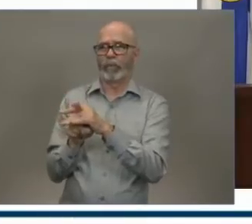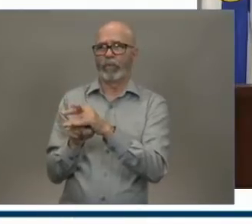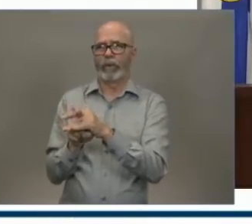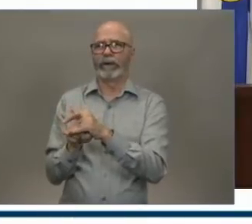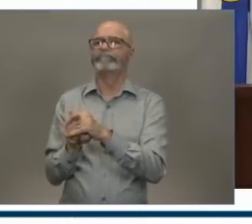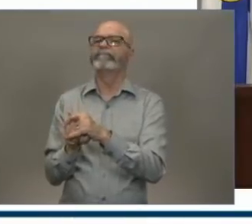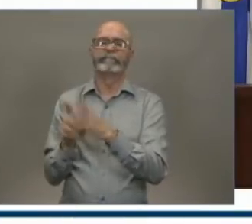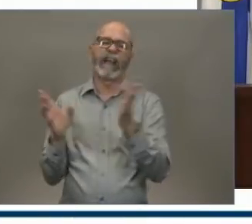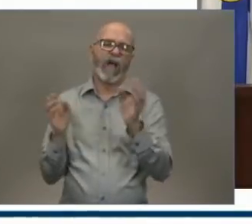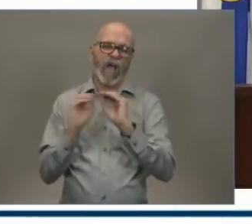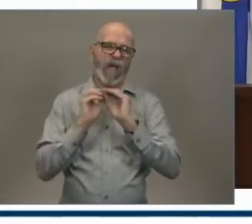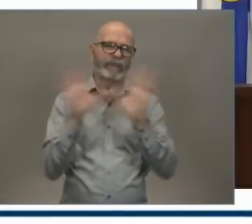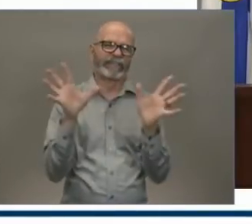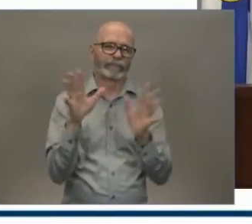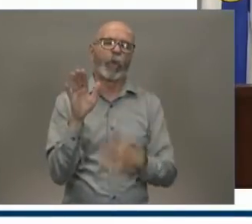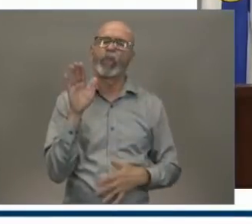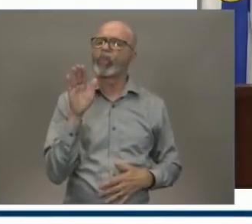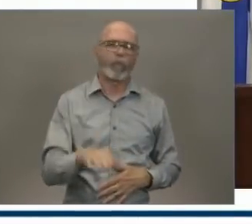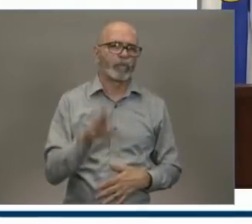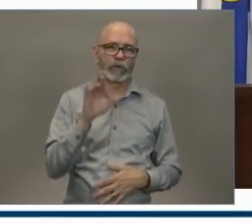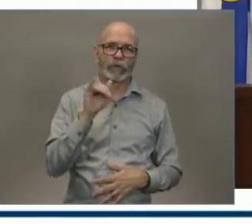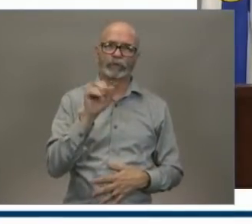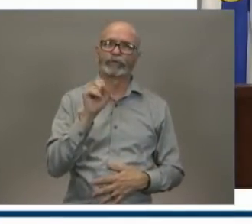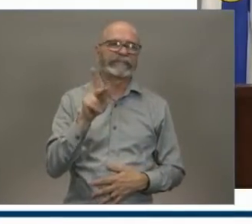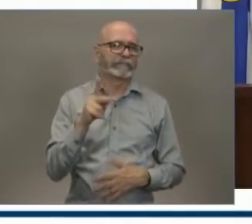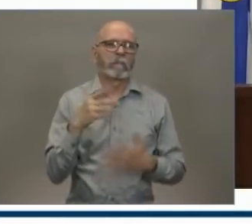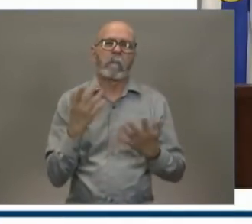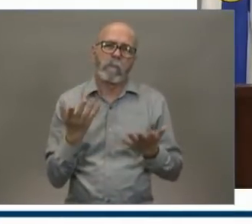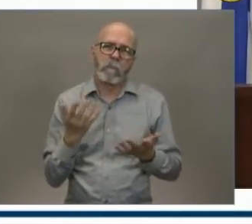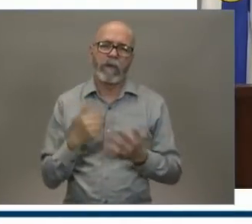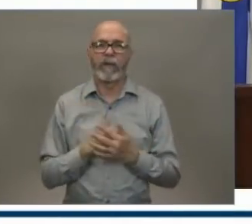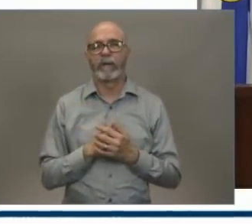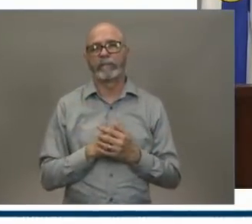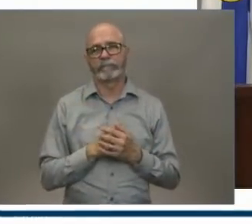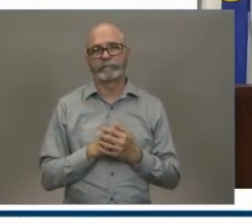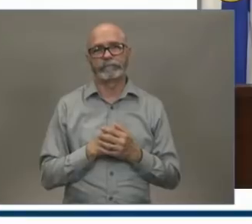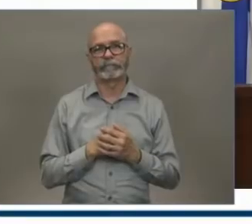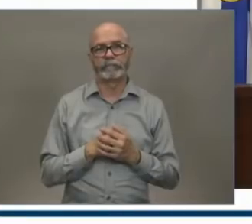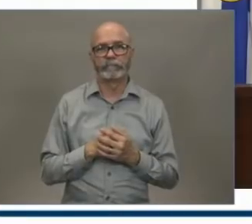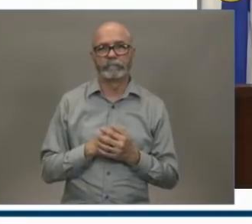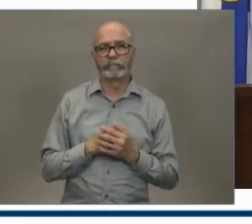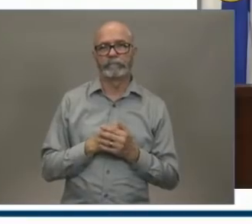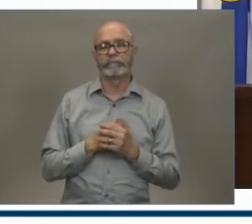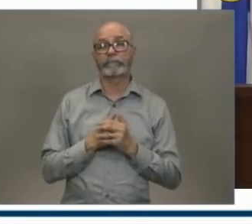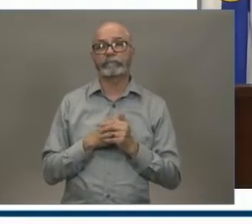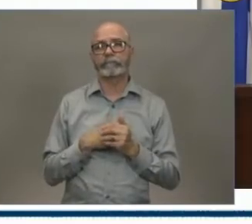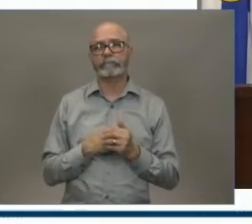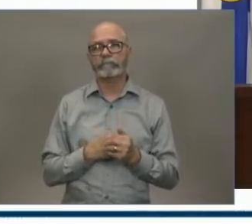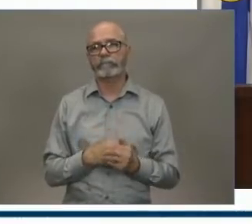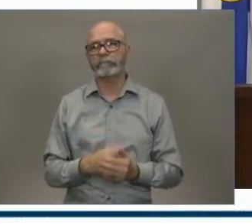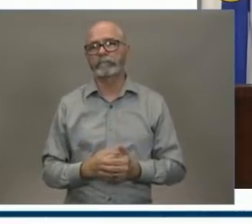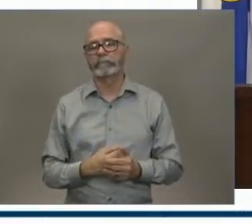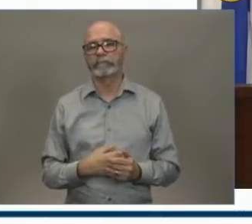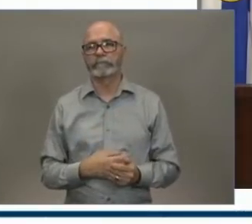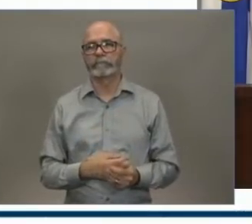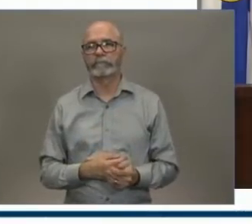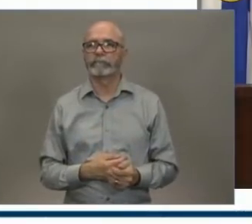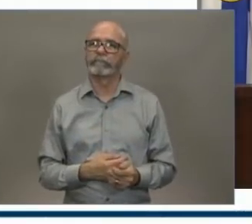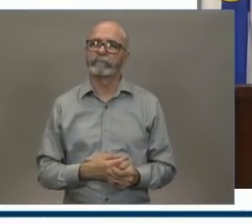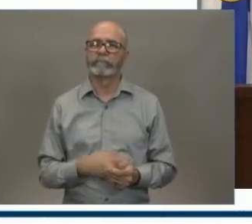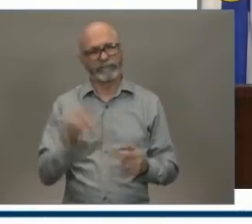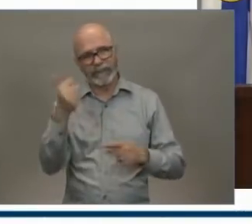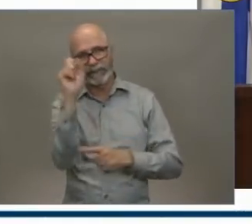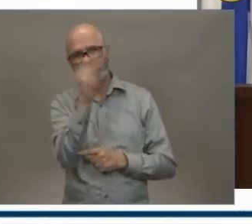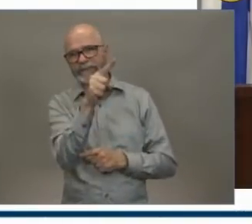follow-up. Thanks. You touched on this a bit already, Dr. Strang, but I wonder if you could talk about how the situation